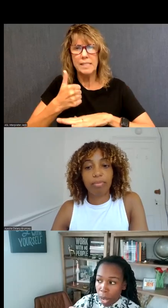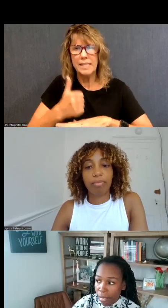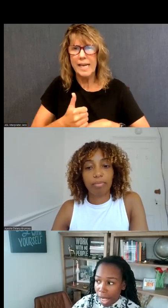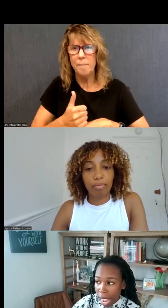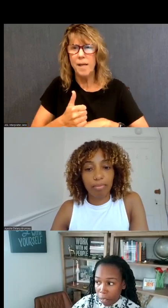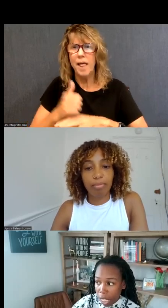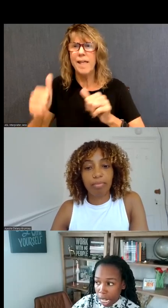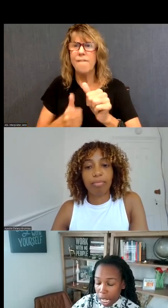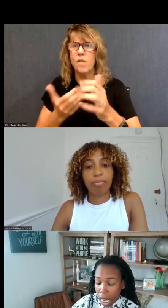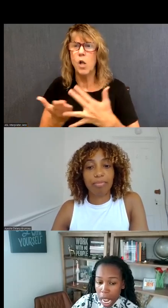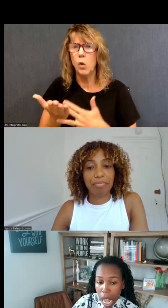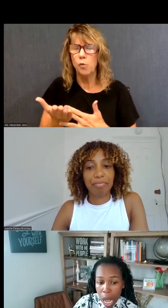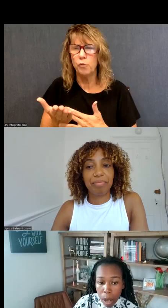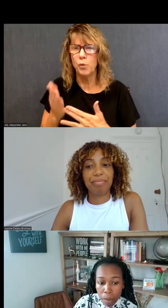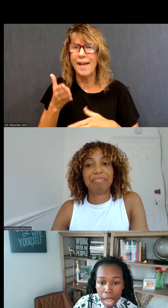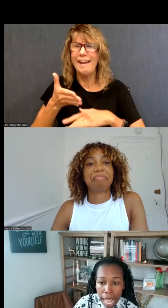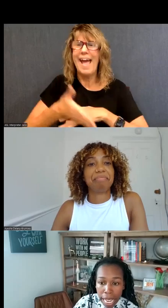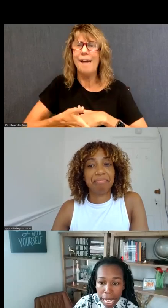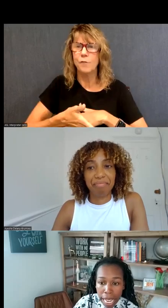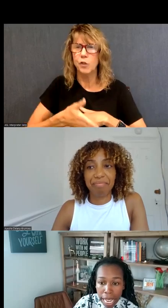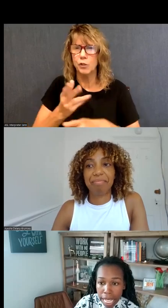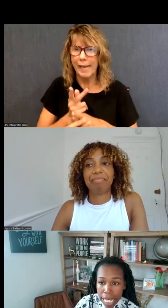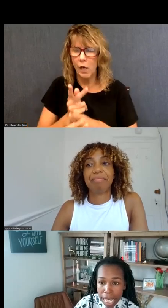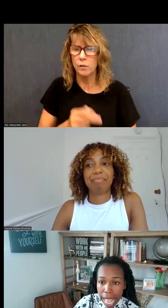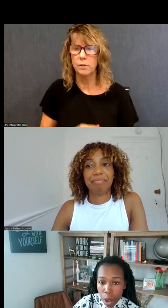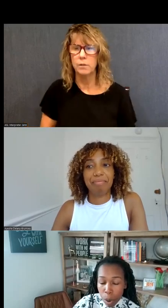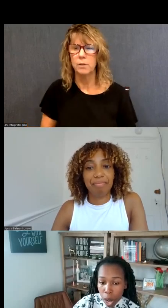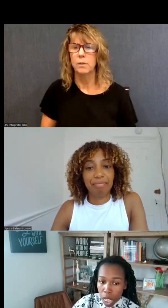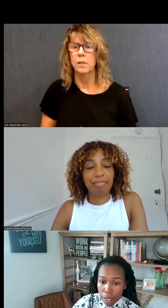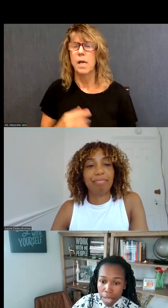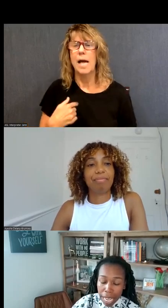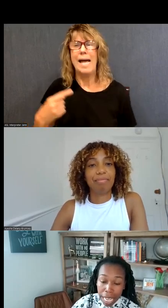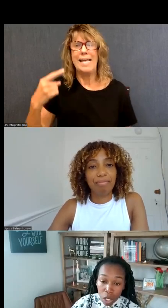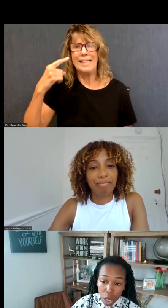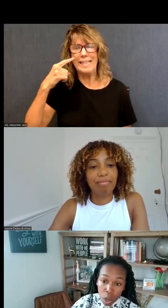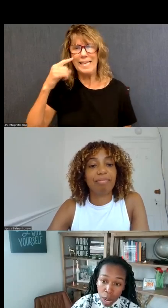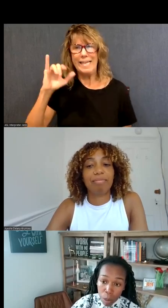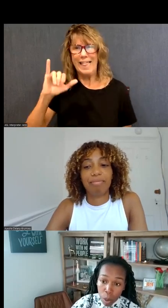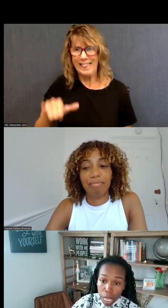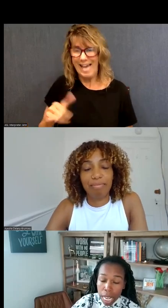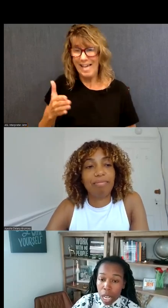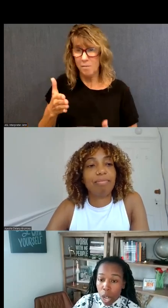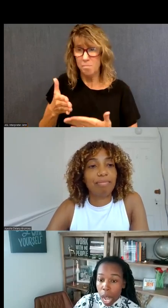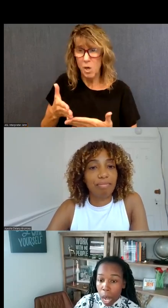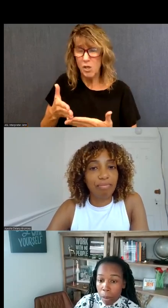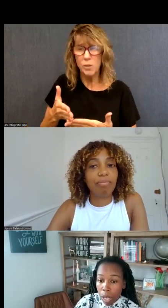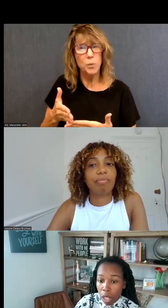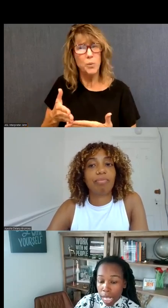follow through and that aftercare. I think that part of it is critical and